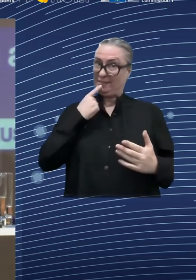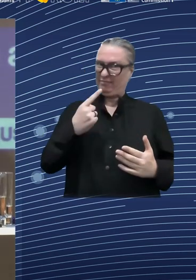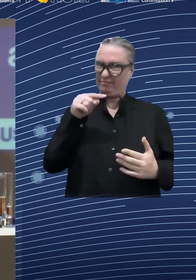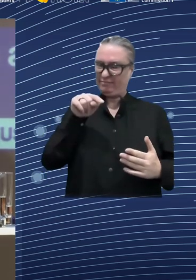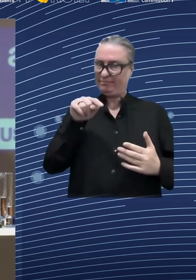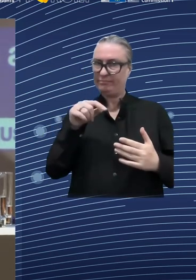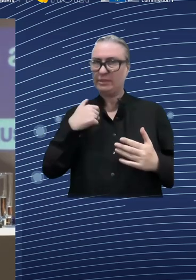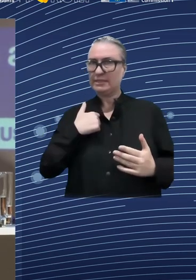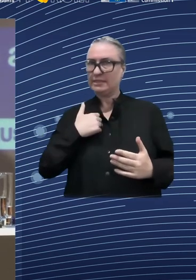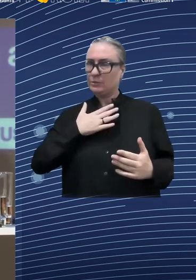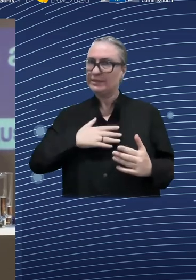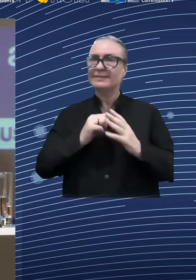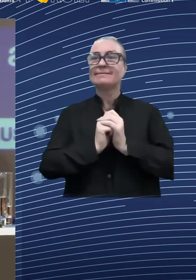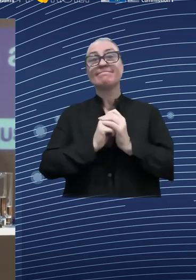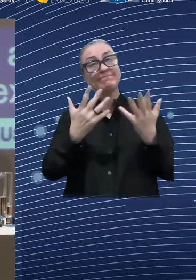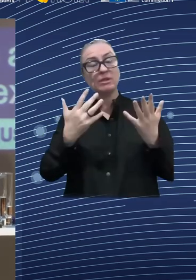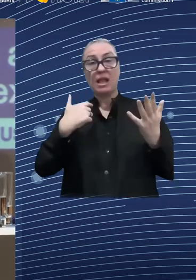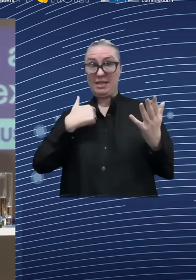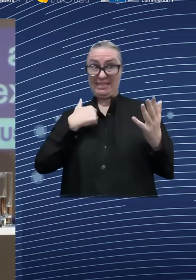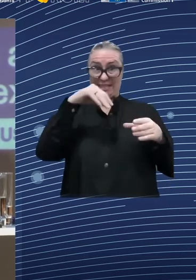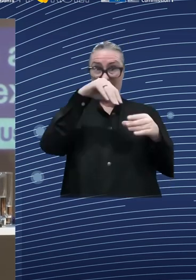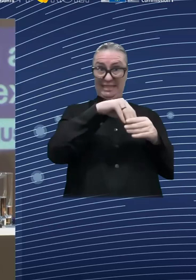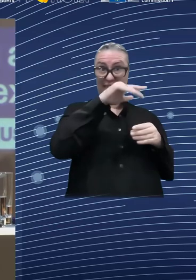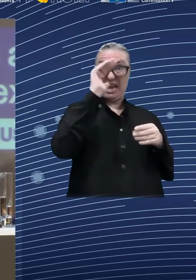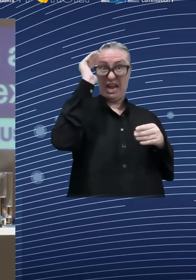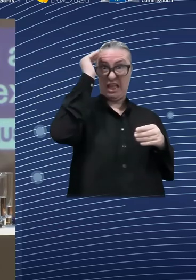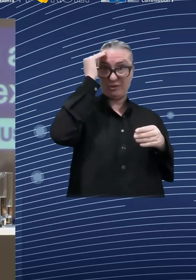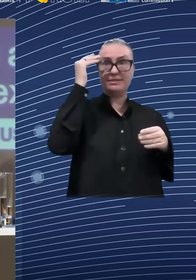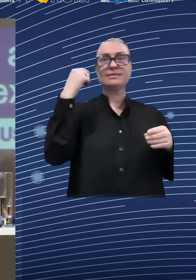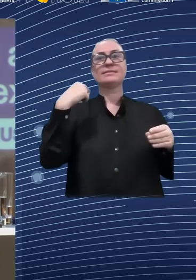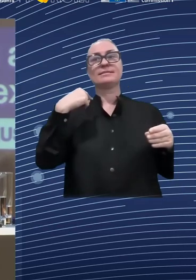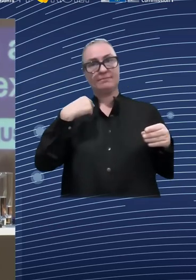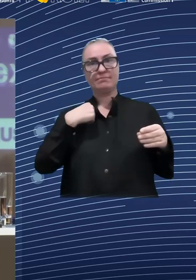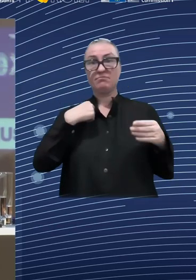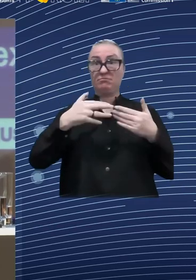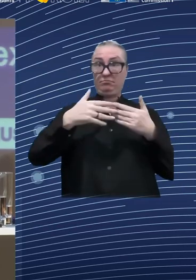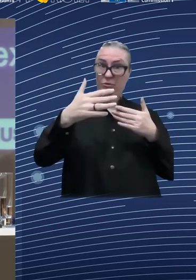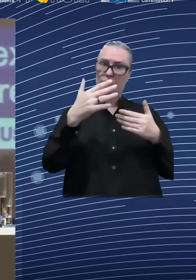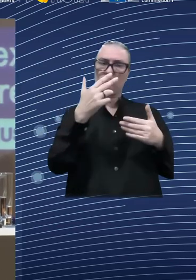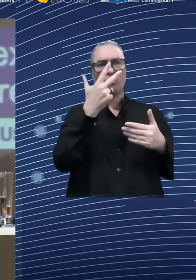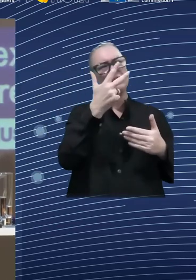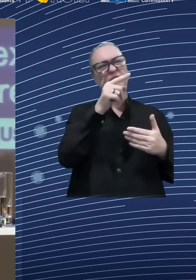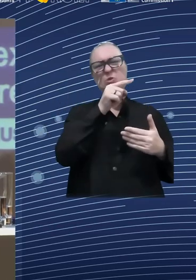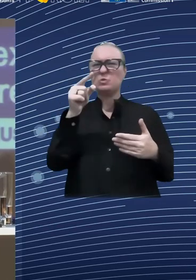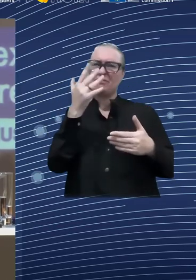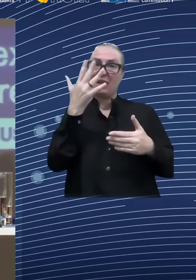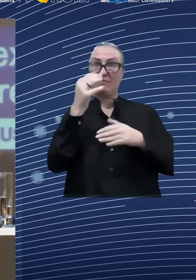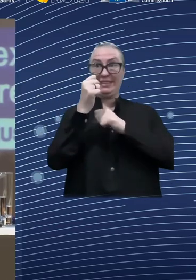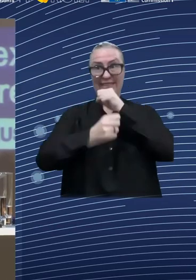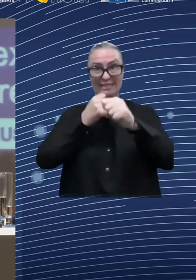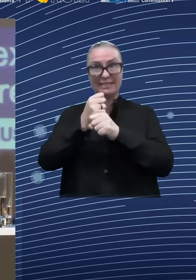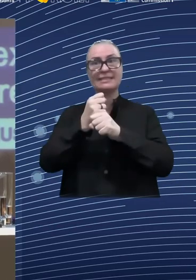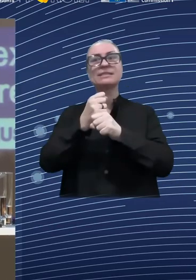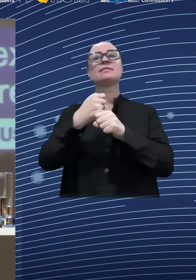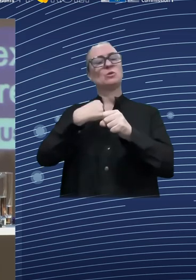know if it doesn't, but what we're aiming to do is to put in place a platform that will be a single national portal for education and skills development.